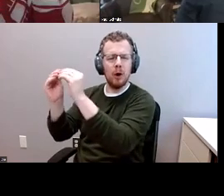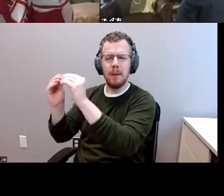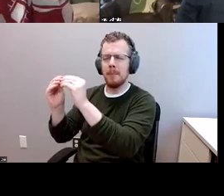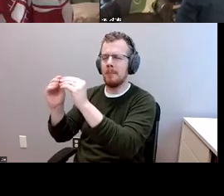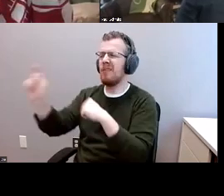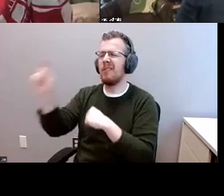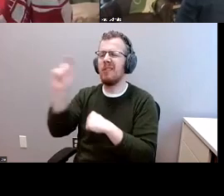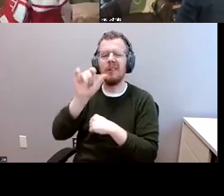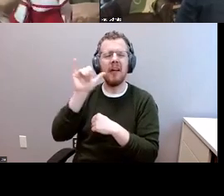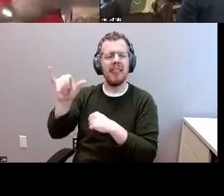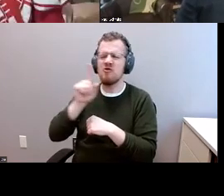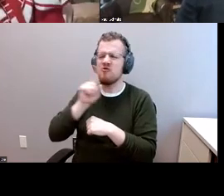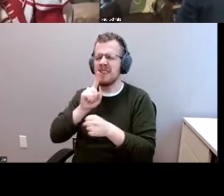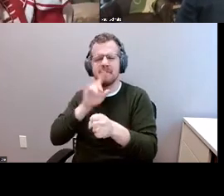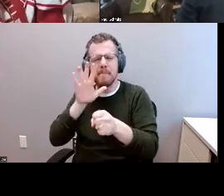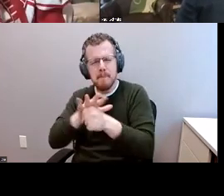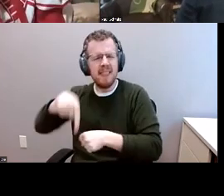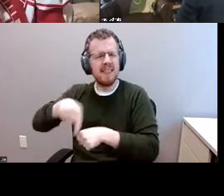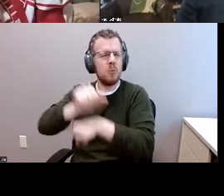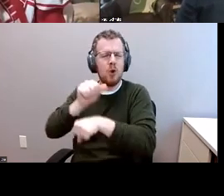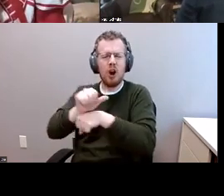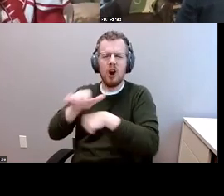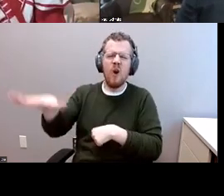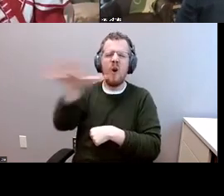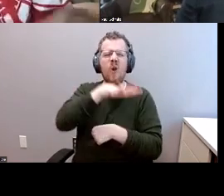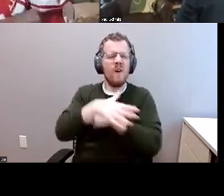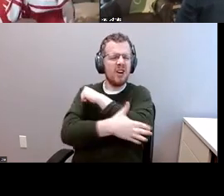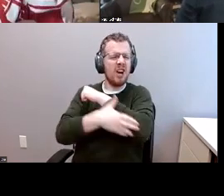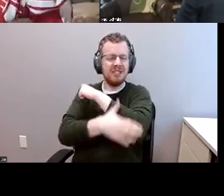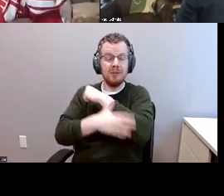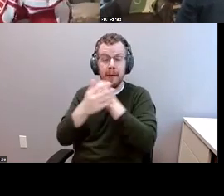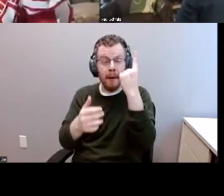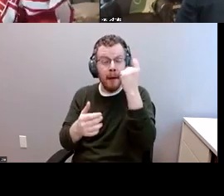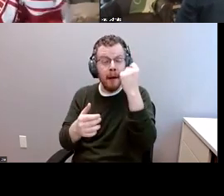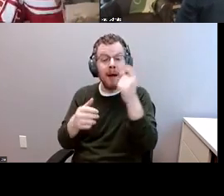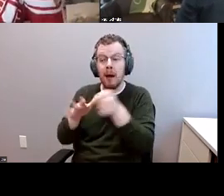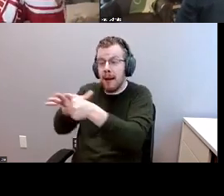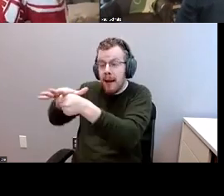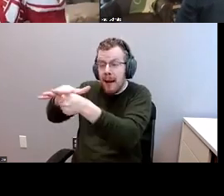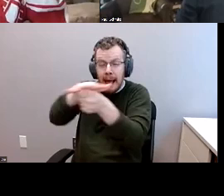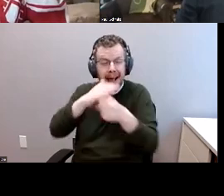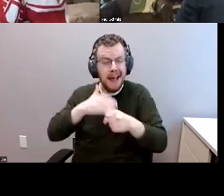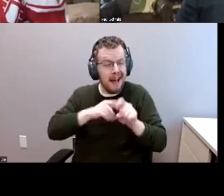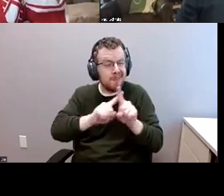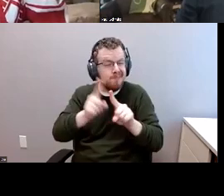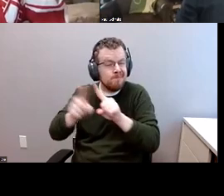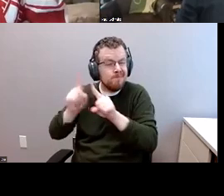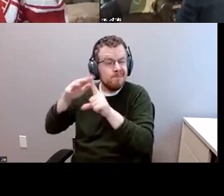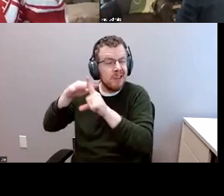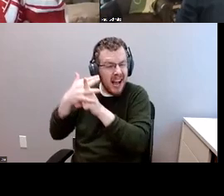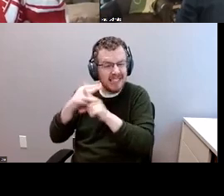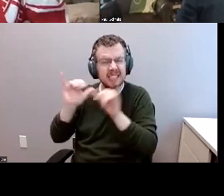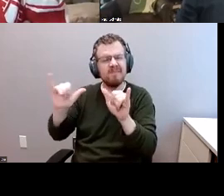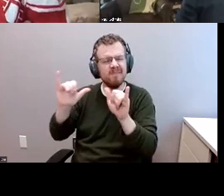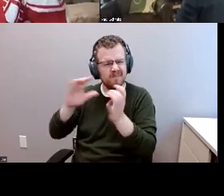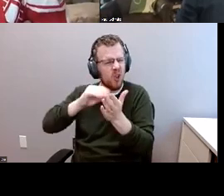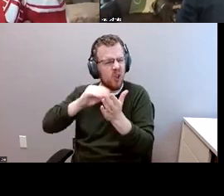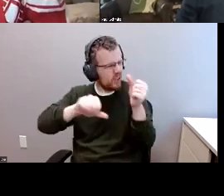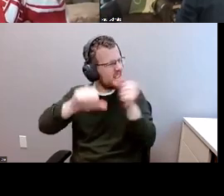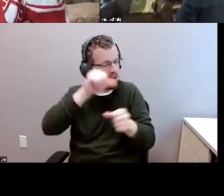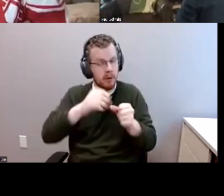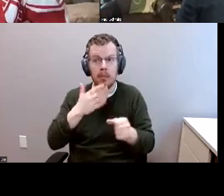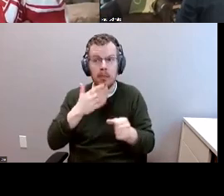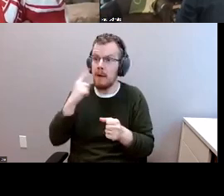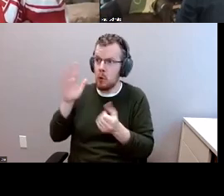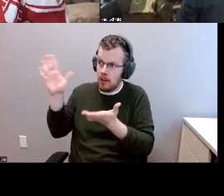this work across the country and finding themselves in really different contexts and learning from each other. So thank you for uplifting all of